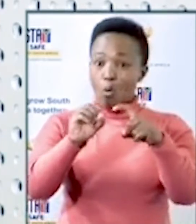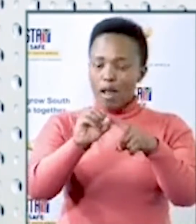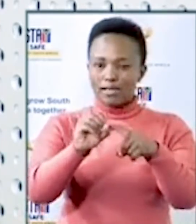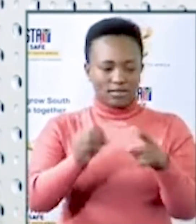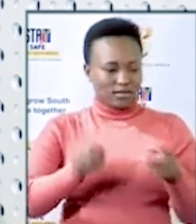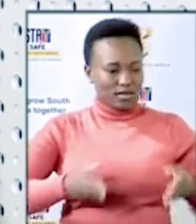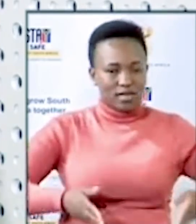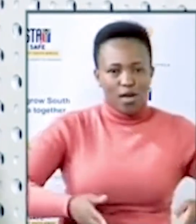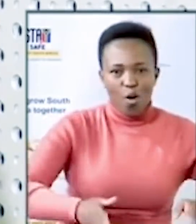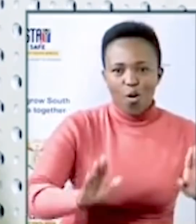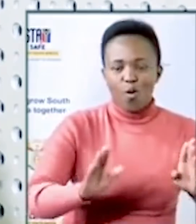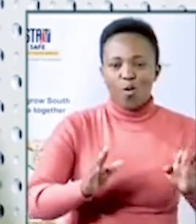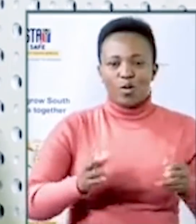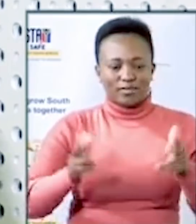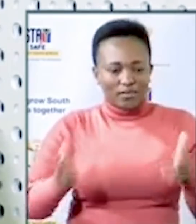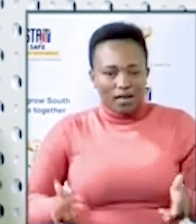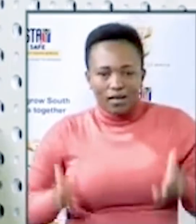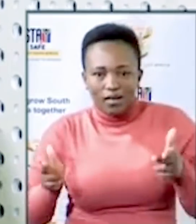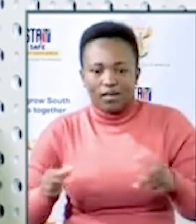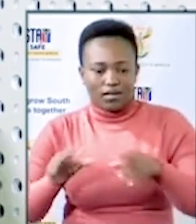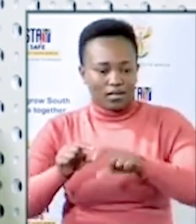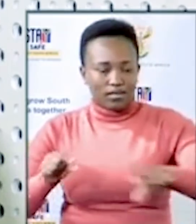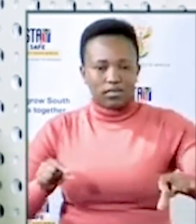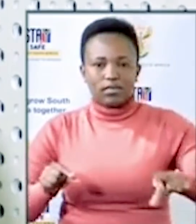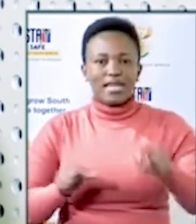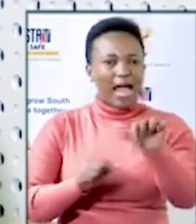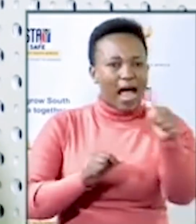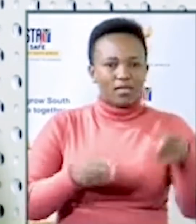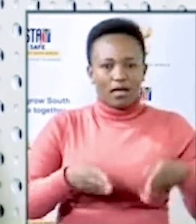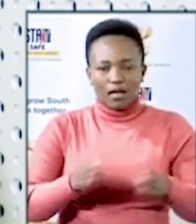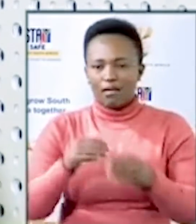roads, railways, ports, and other infrastructure.